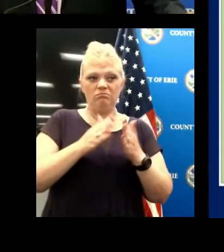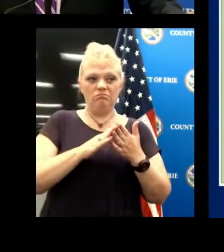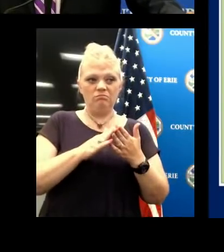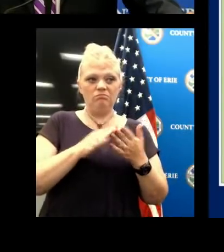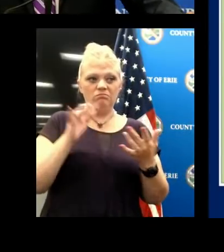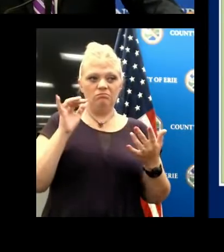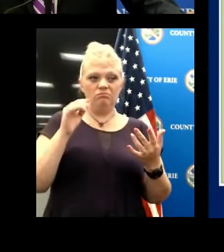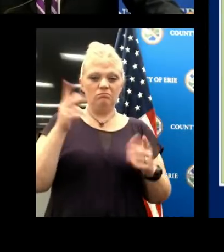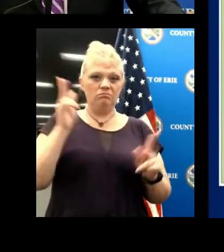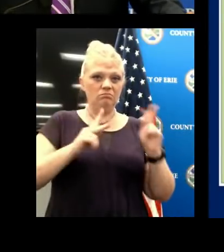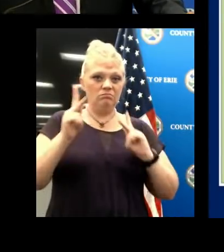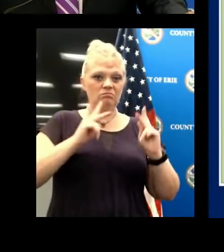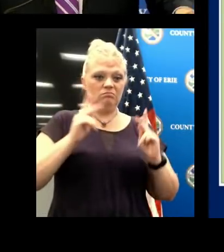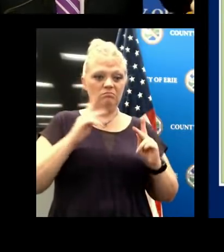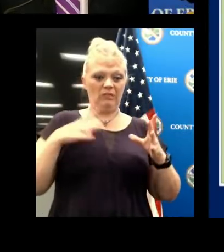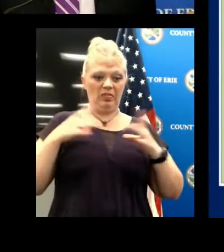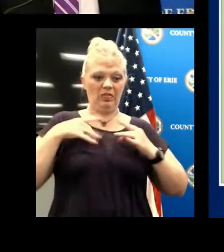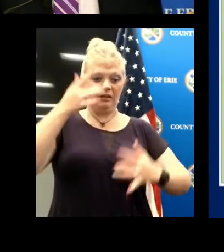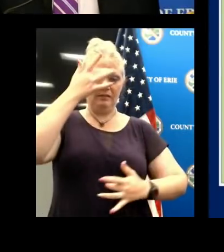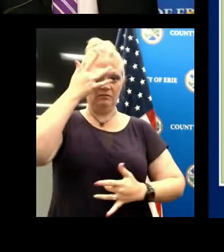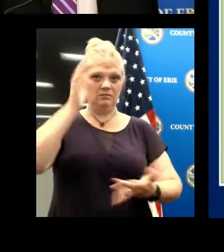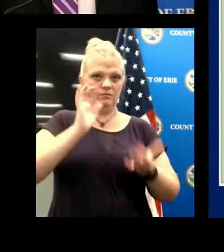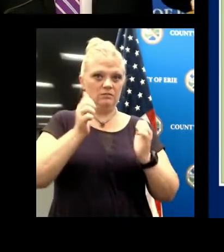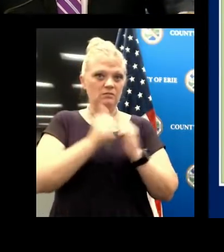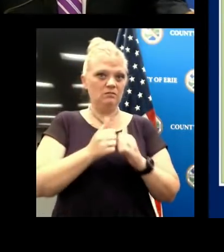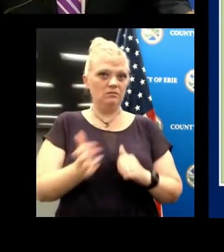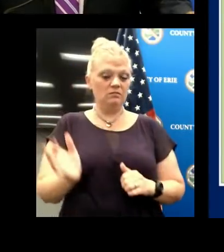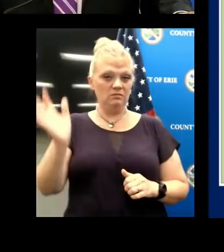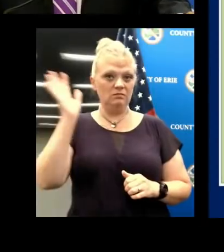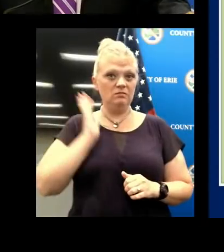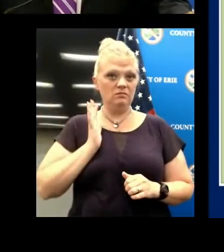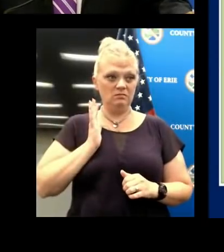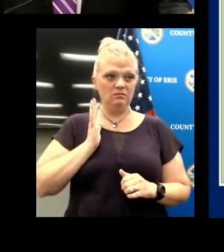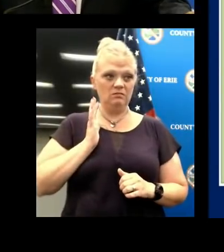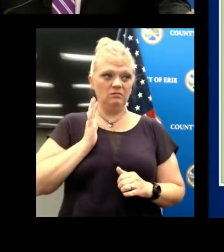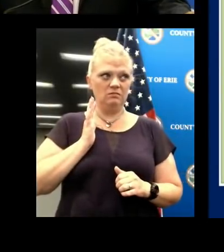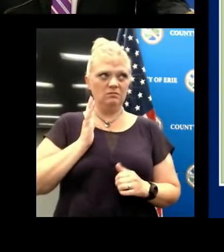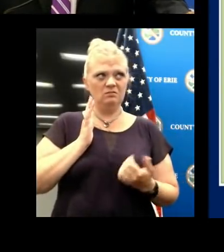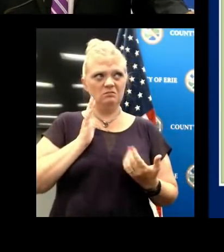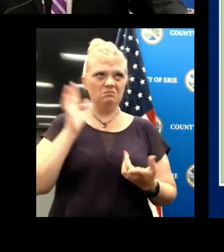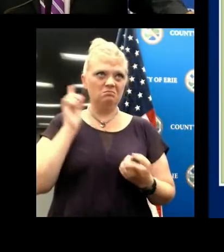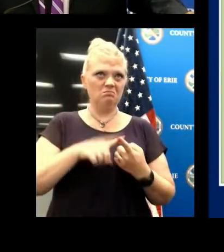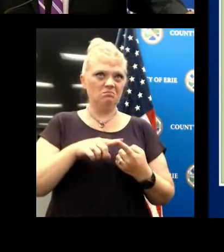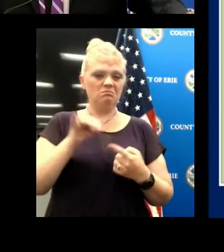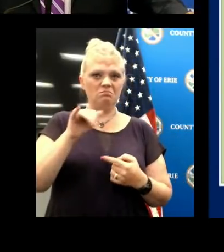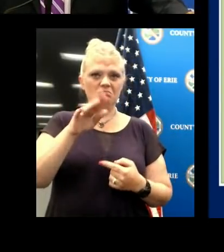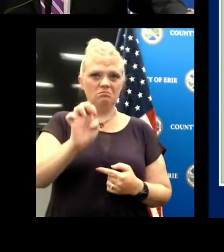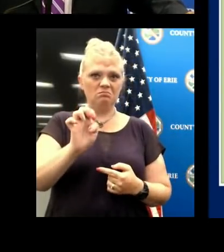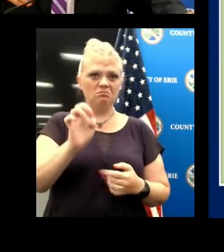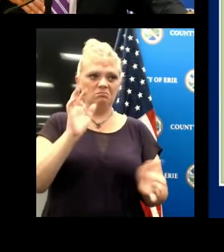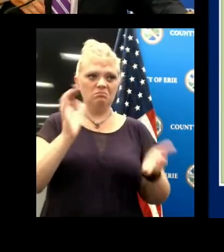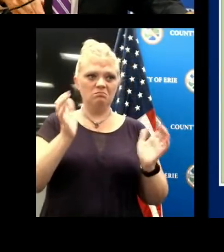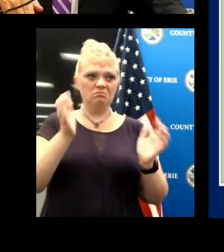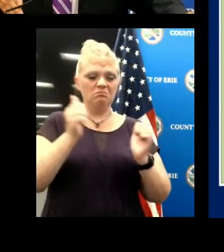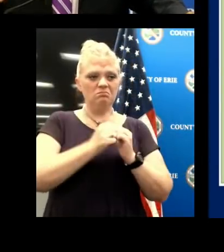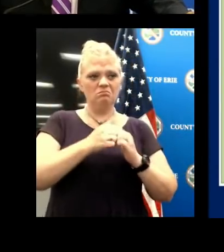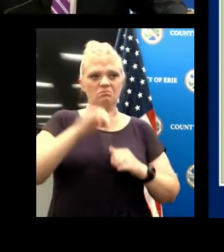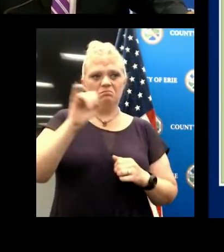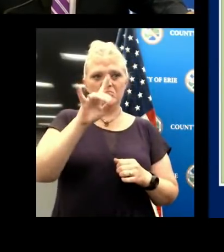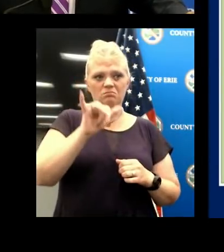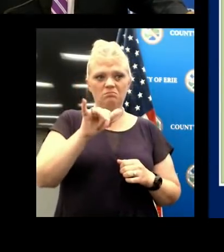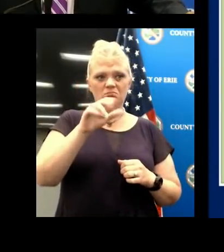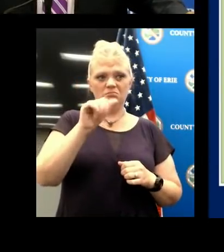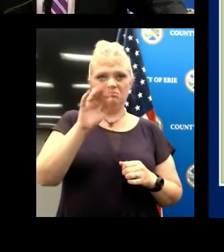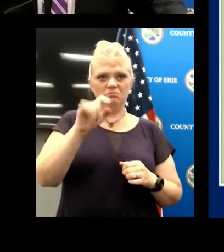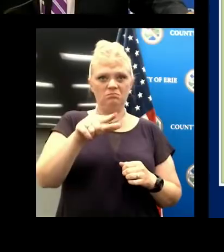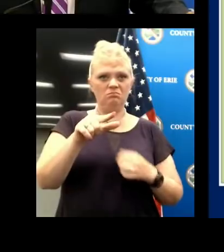those who are contracting COVID-19 compared to what we were earlier, at least through June, and compared to the months of July and